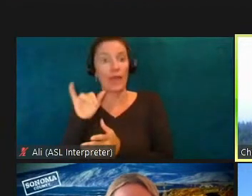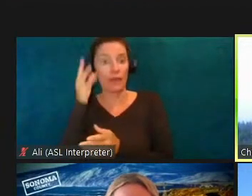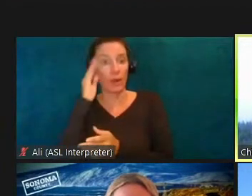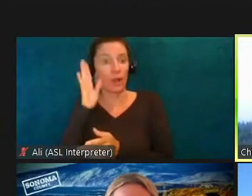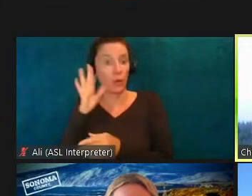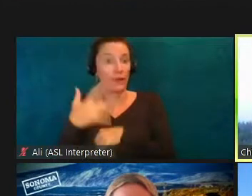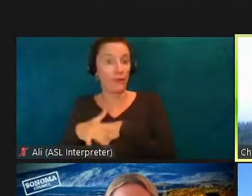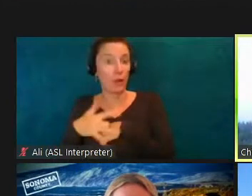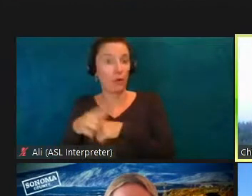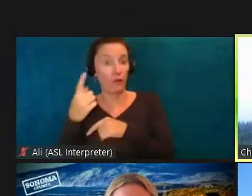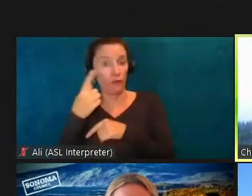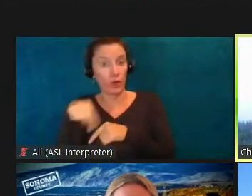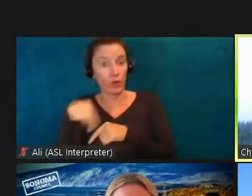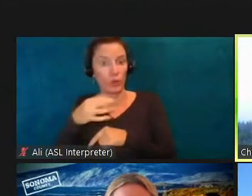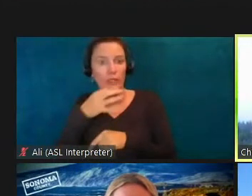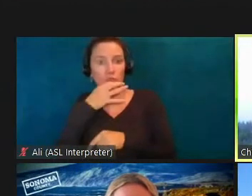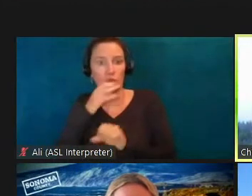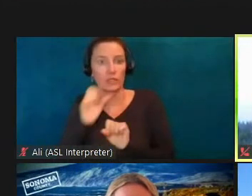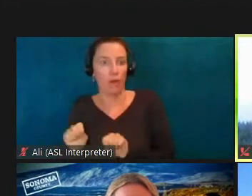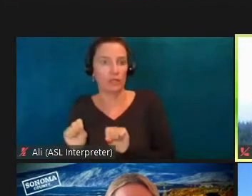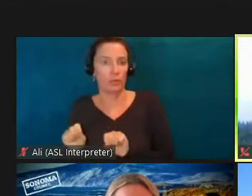public just as soon as possible.